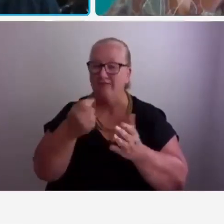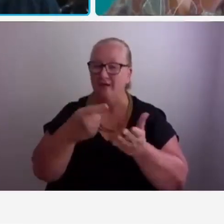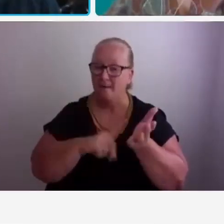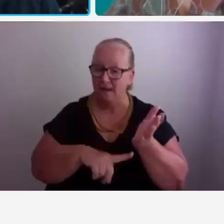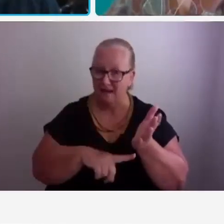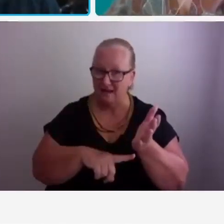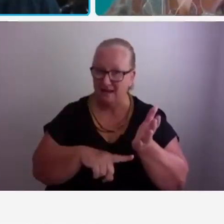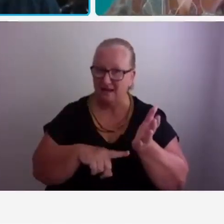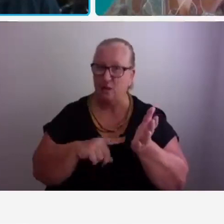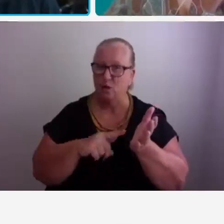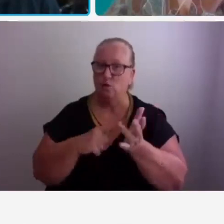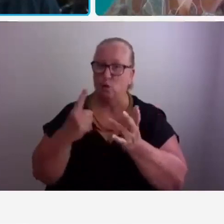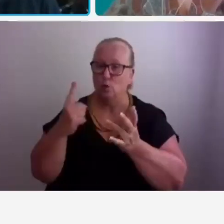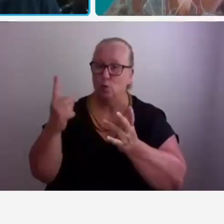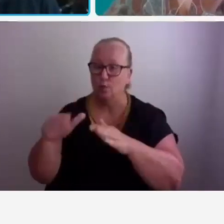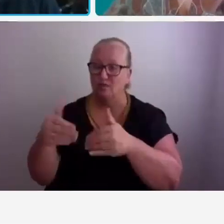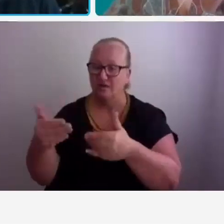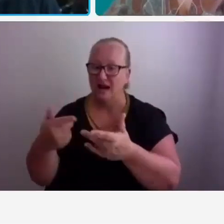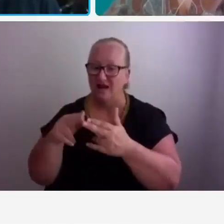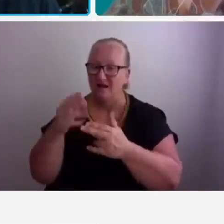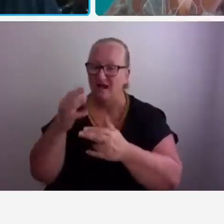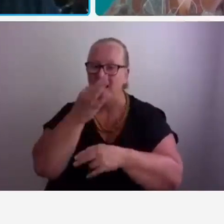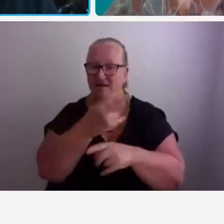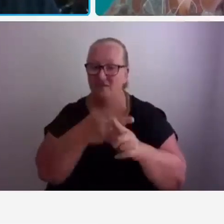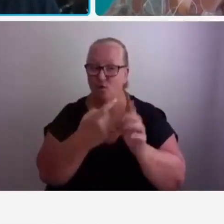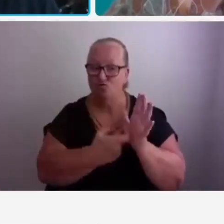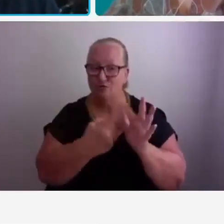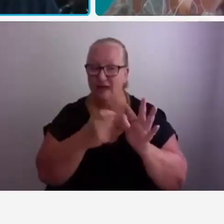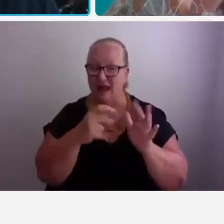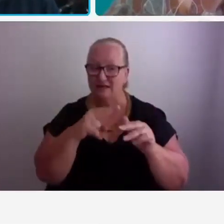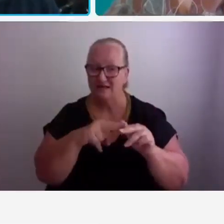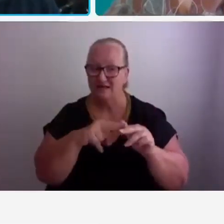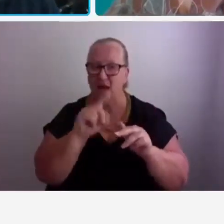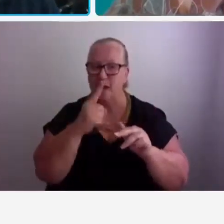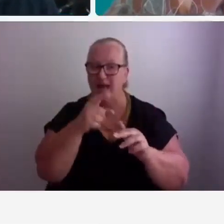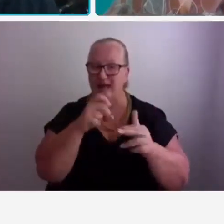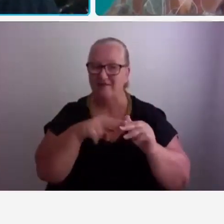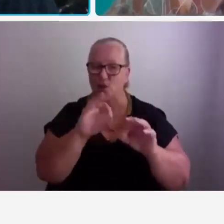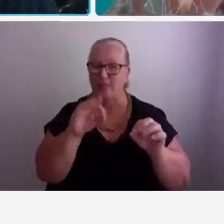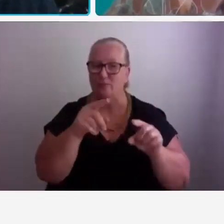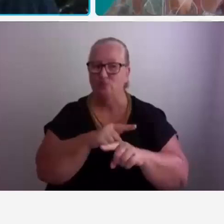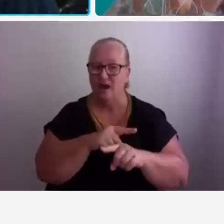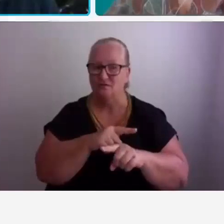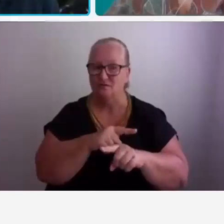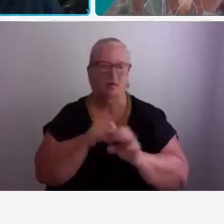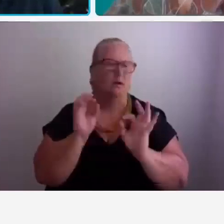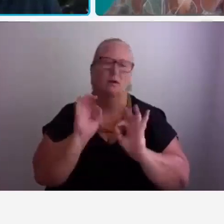to providers if they have requested a reclassification, but the classification doesn't change?